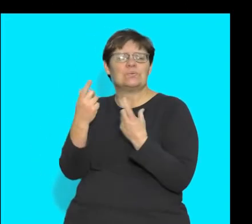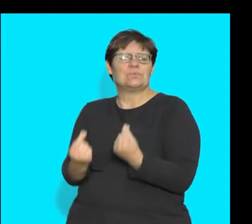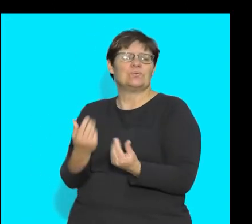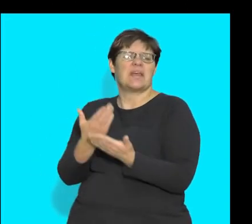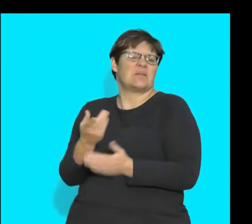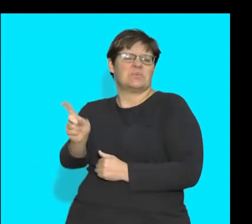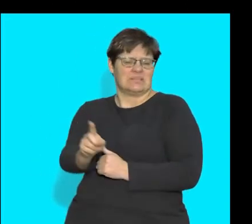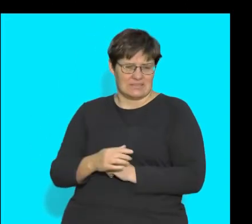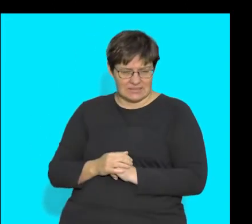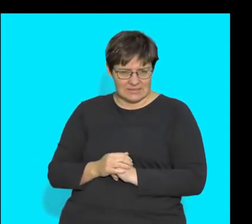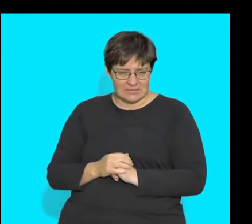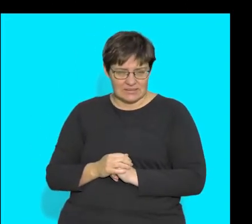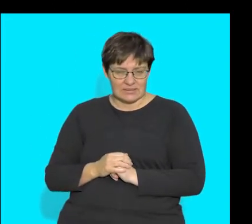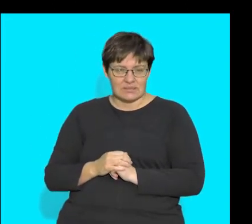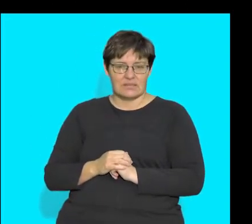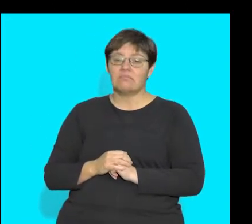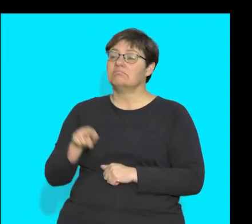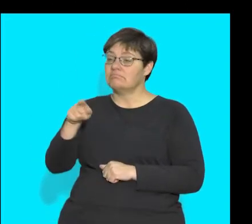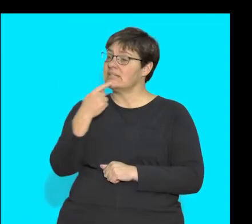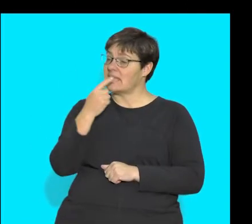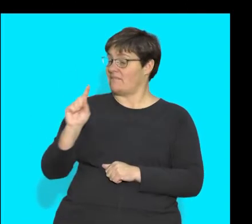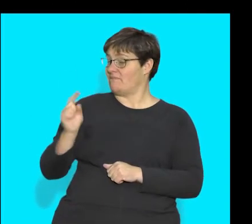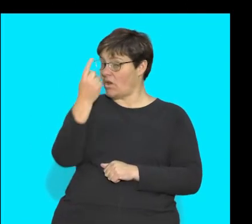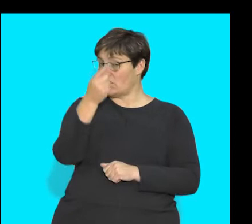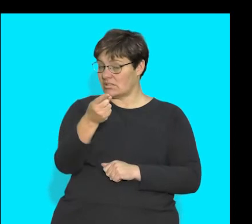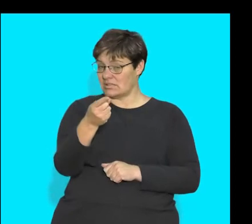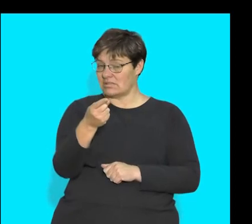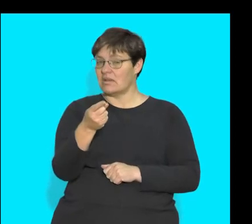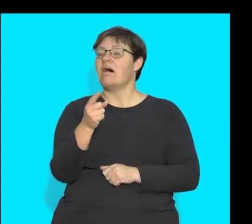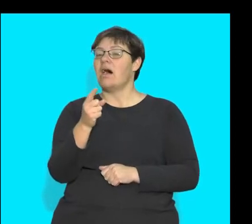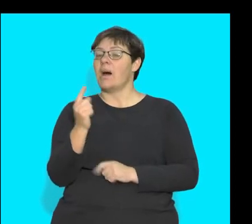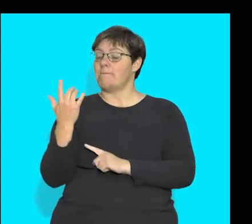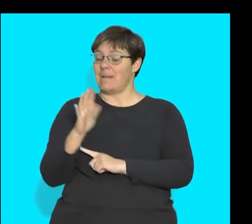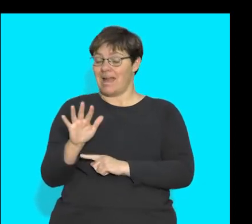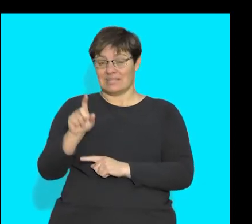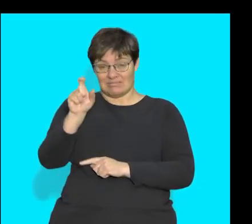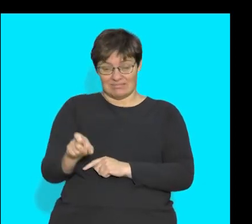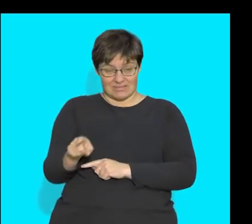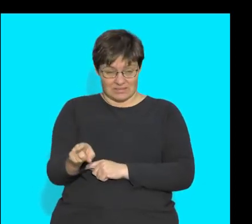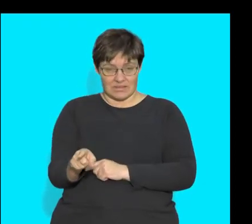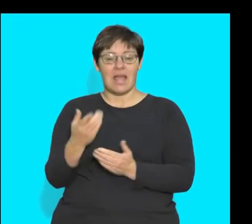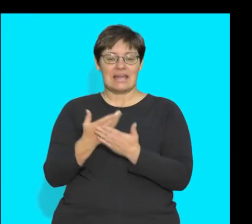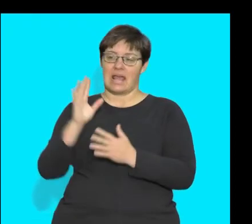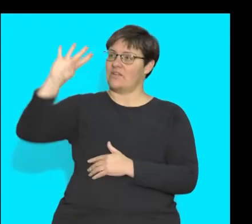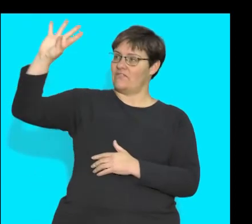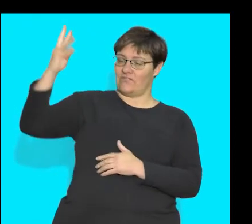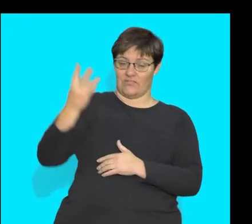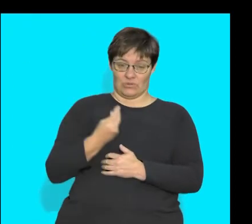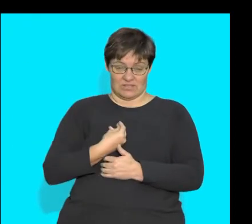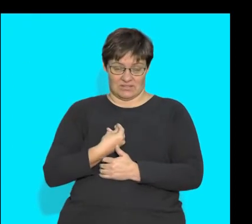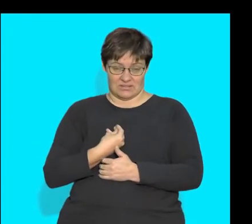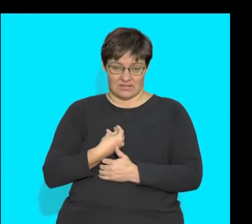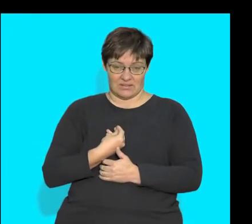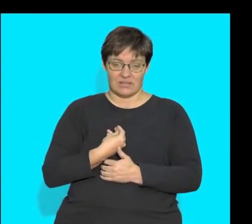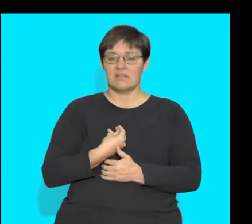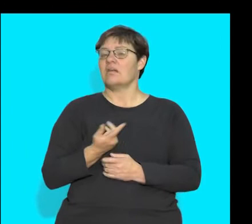do? Now, the first one, as I said to you, the first thing you need to be able to do for plants are able to